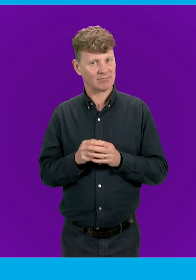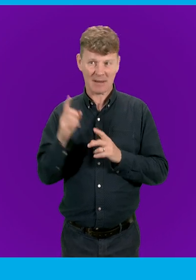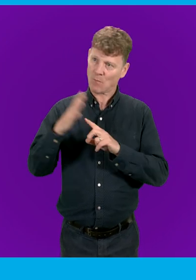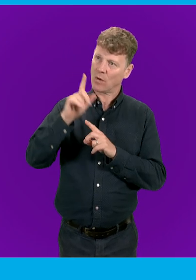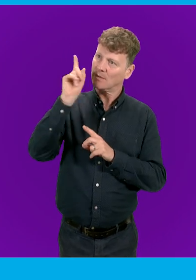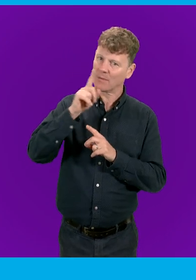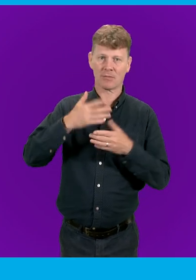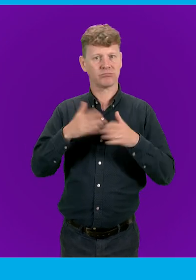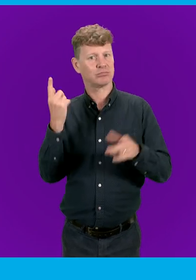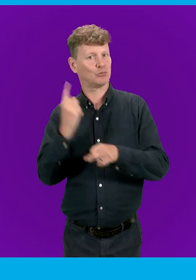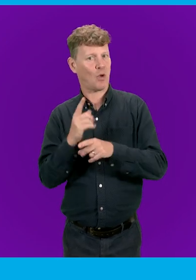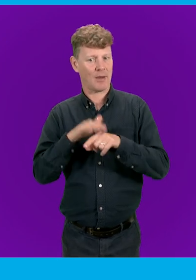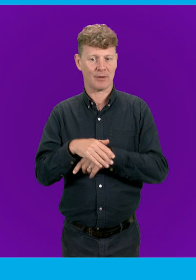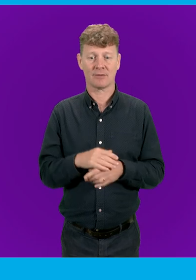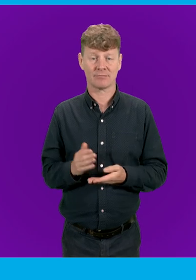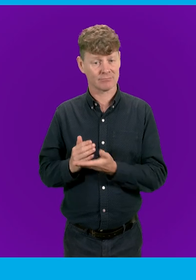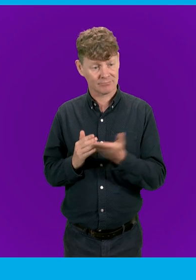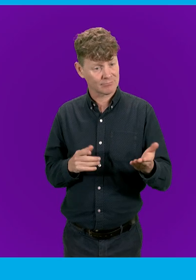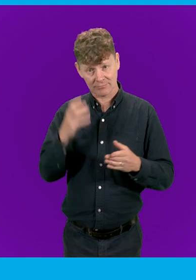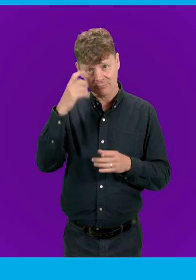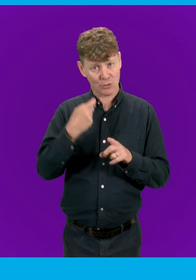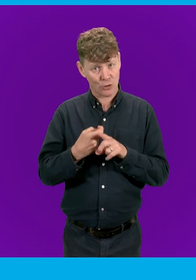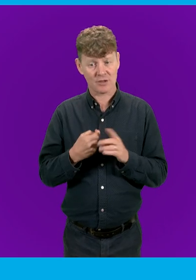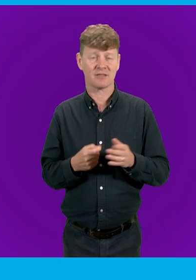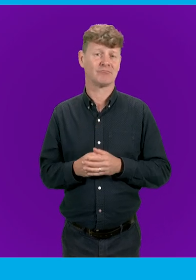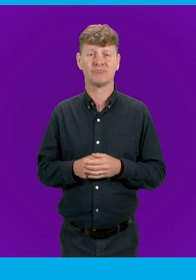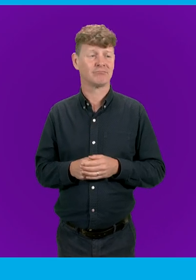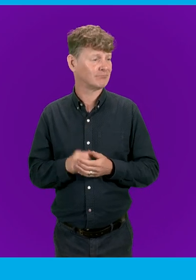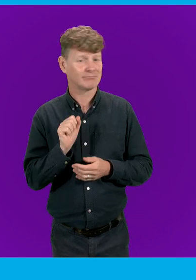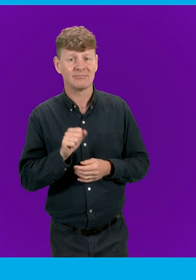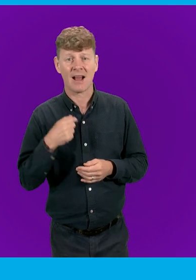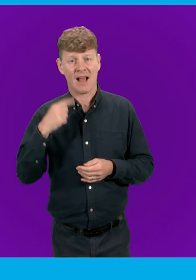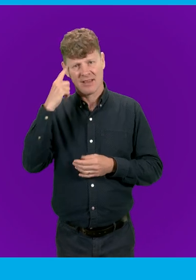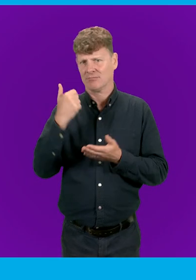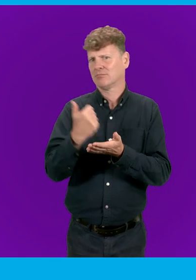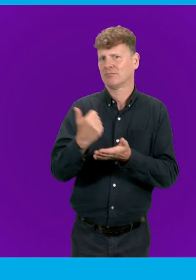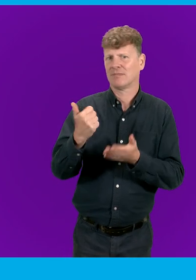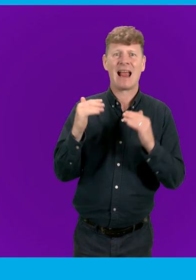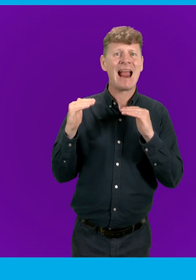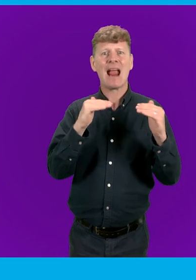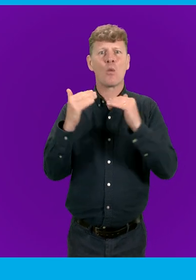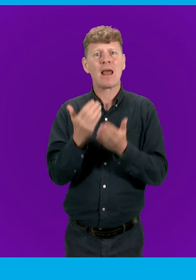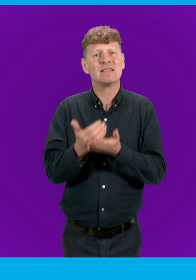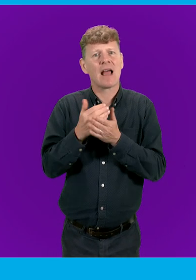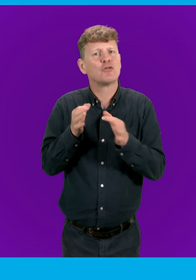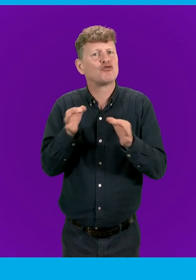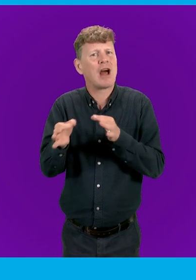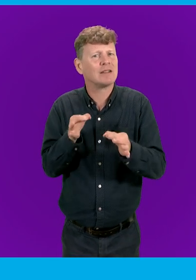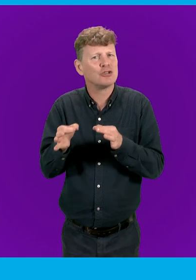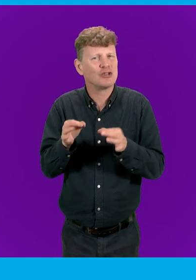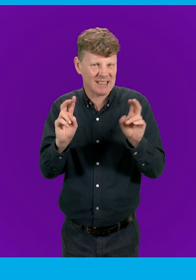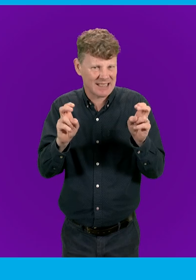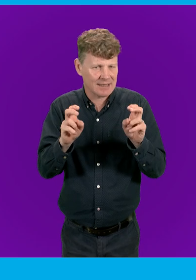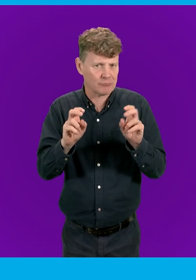So. Kirsten? I think it's great that we have the Equally Safe strategy that's